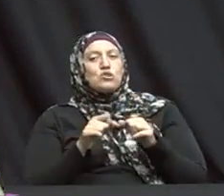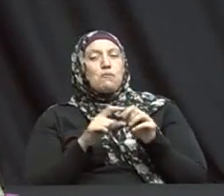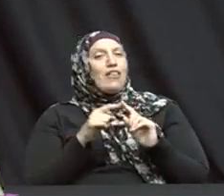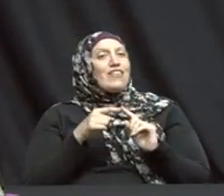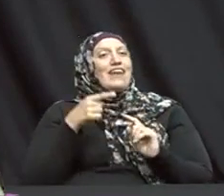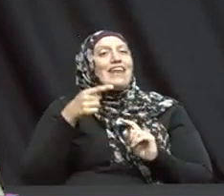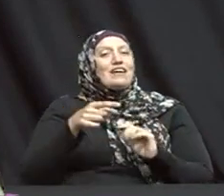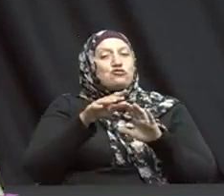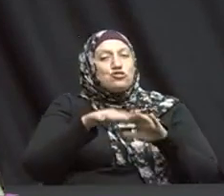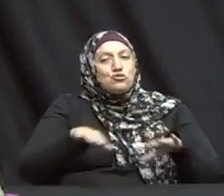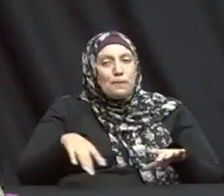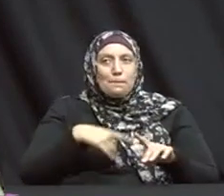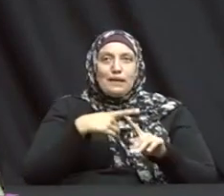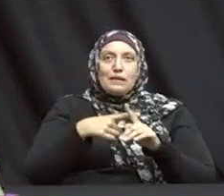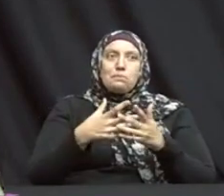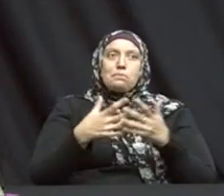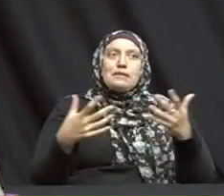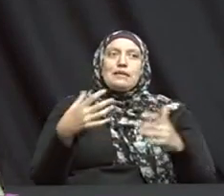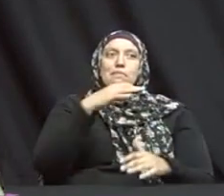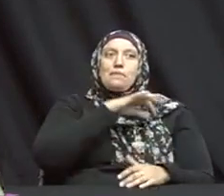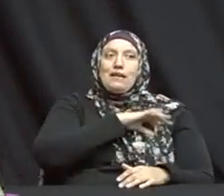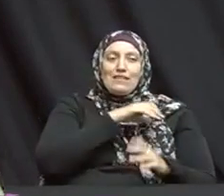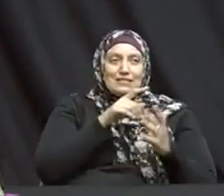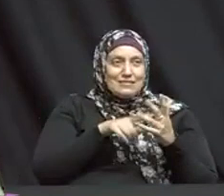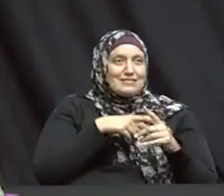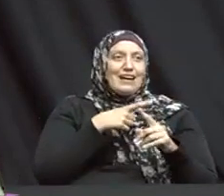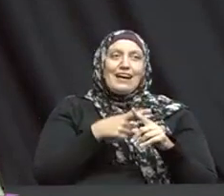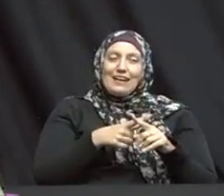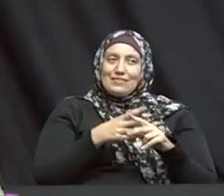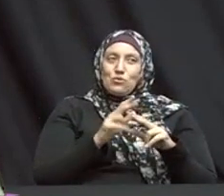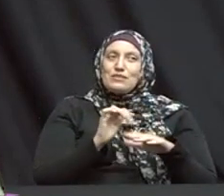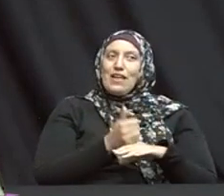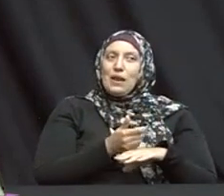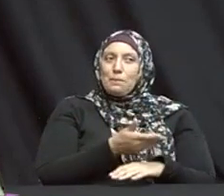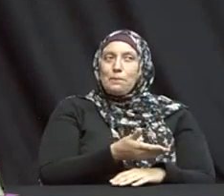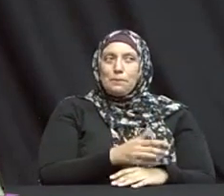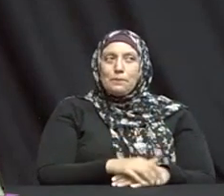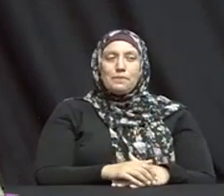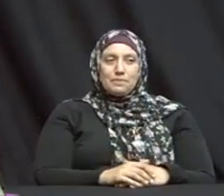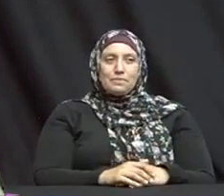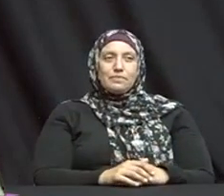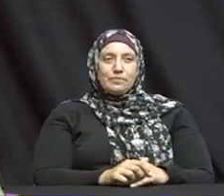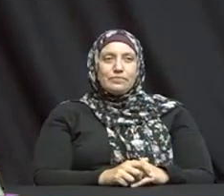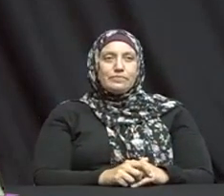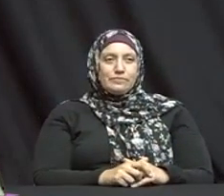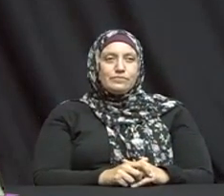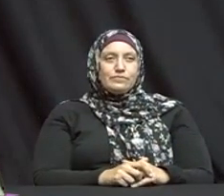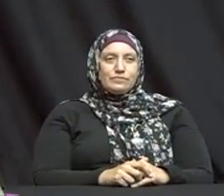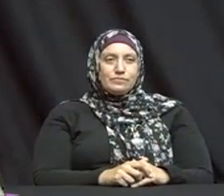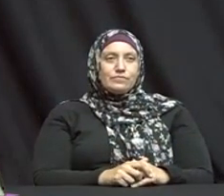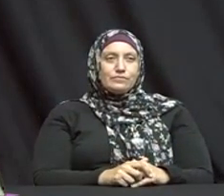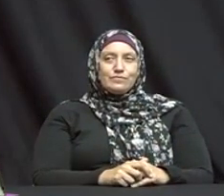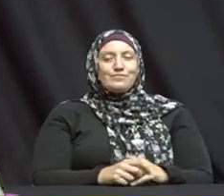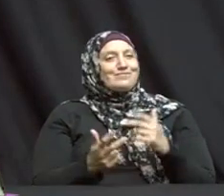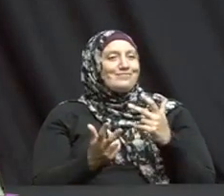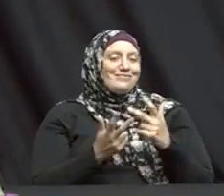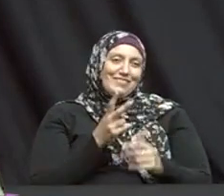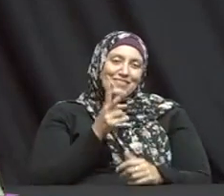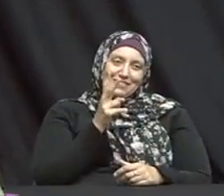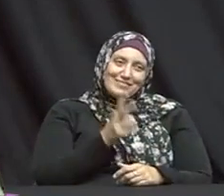up these arrangements as well. So I guess this is another question for Sheikh as to how